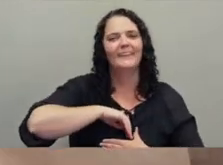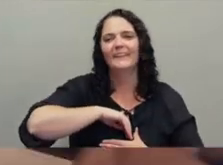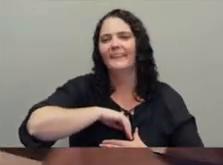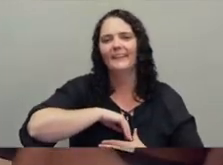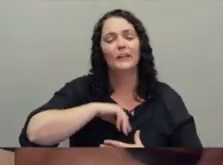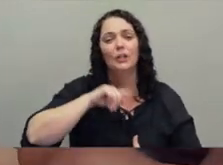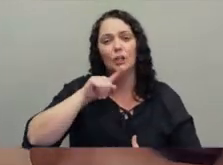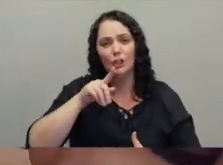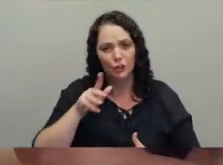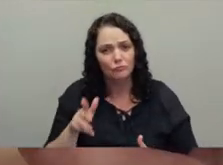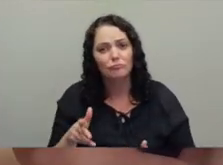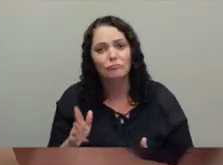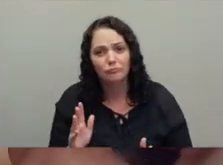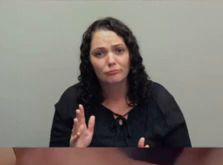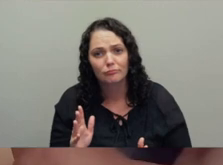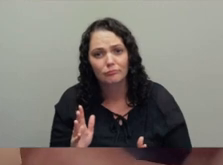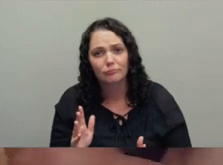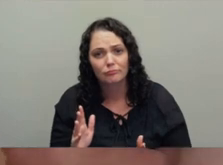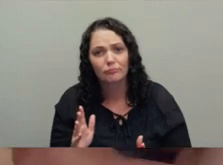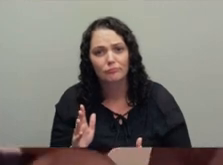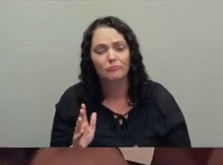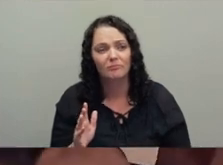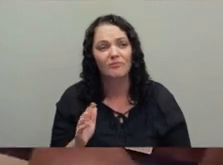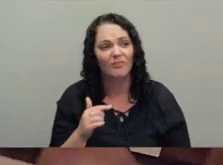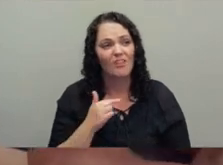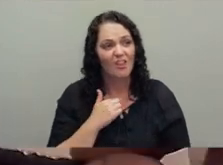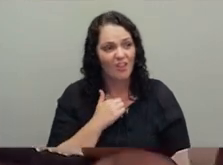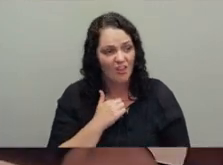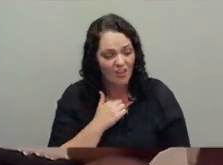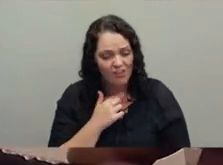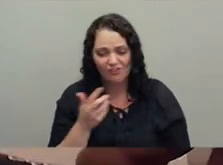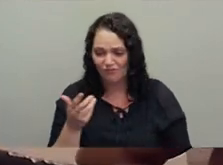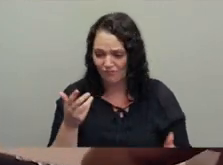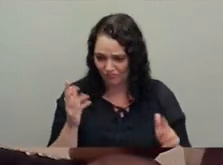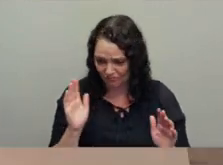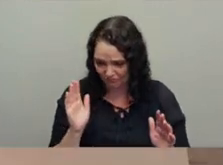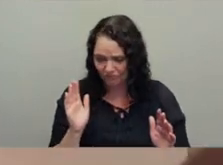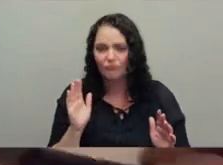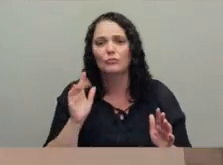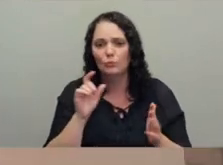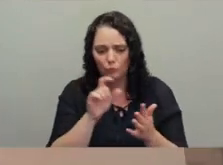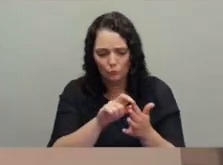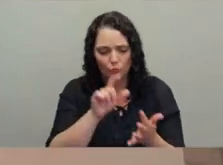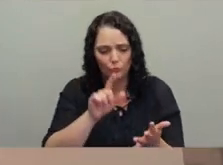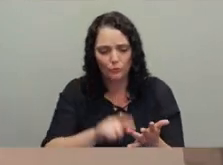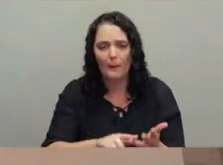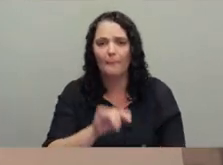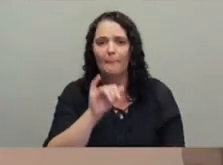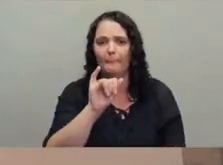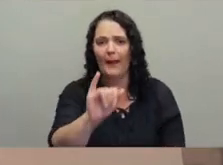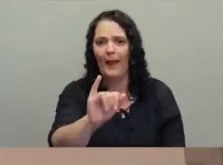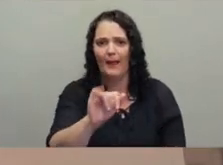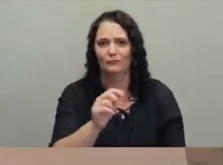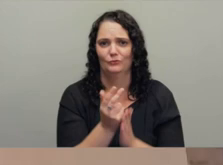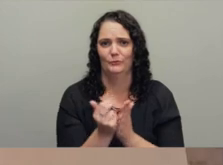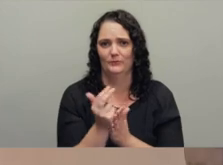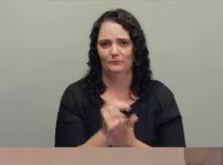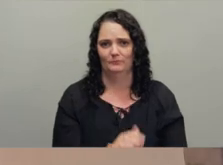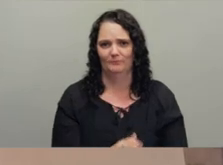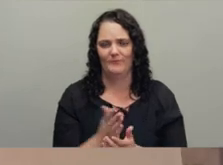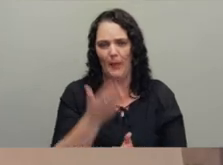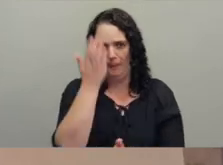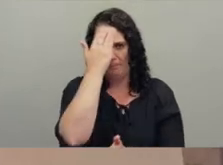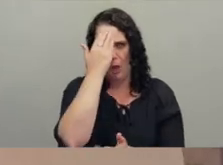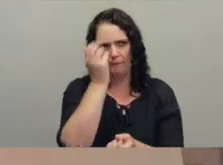yourself, telling yourself, I'm intentionally going to do a bad drawing, you're absolutely right that it'll free up the way that you're thinking about your own